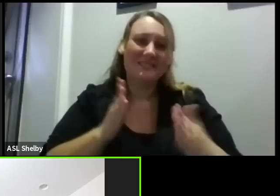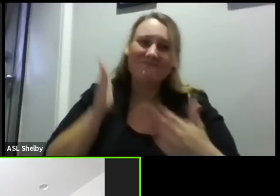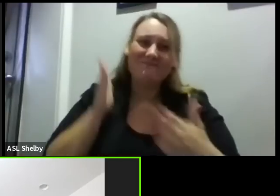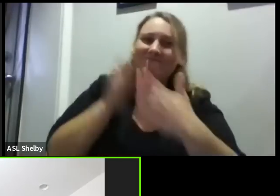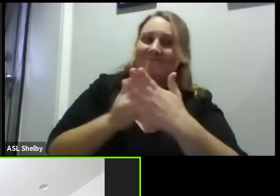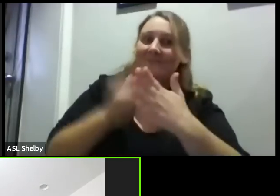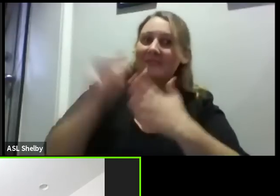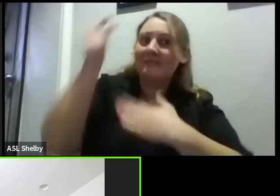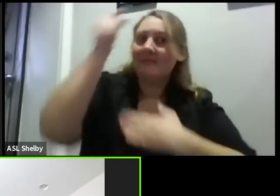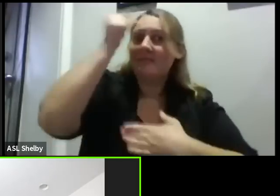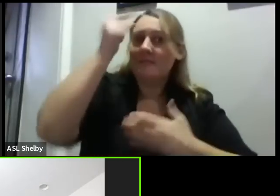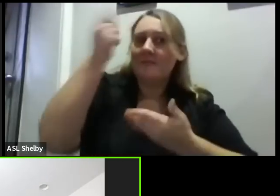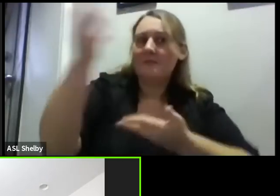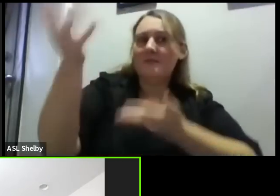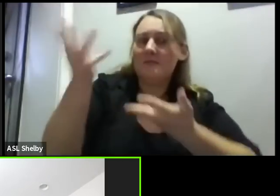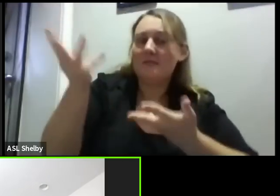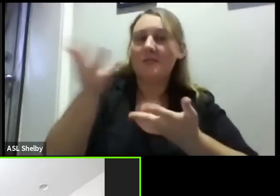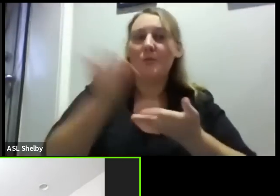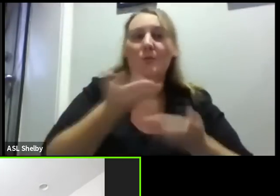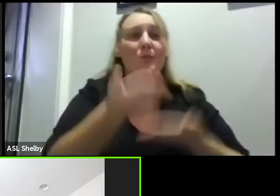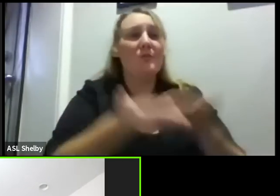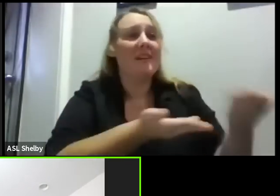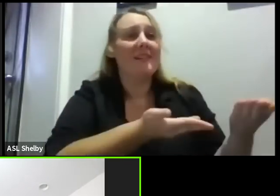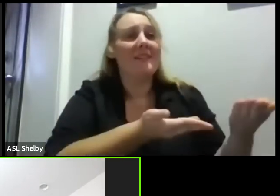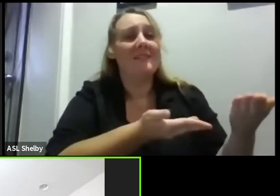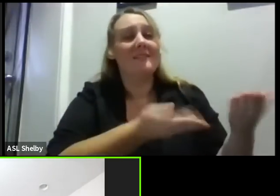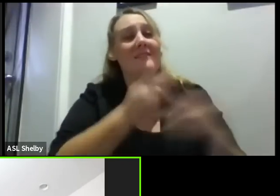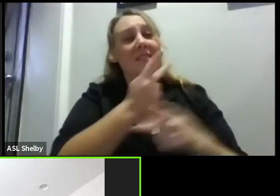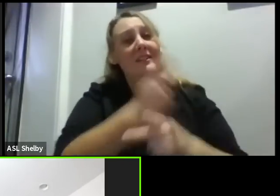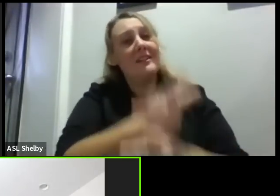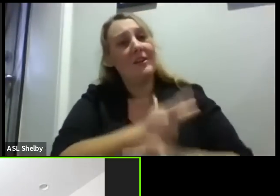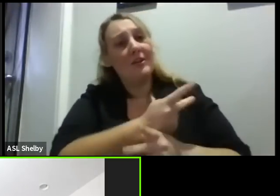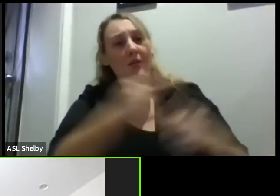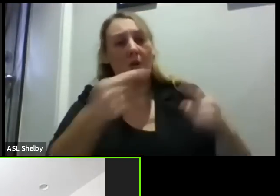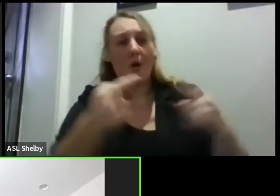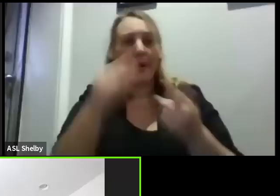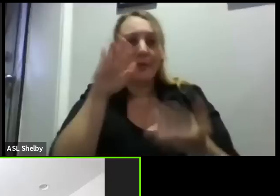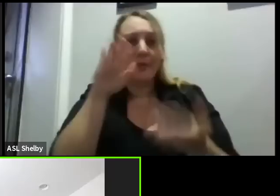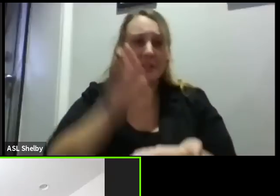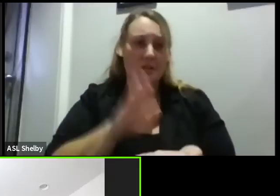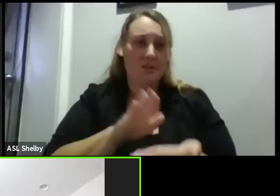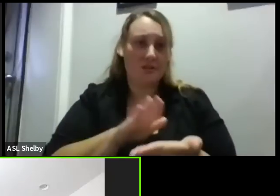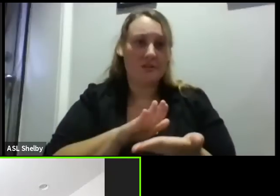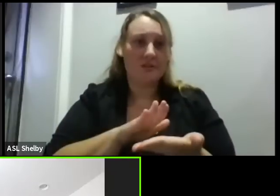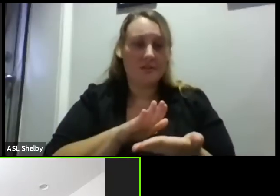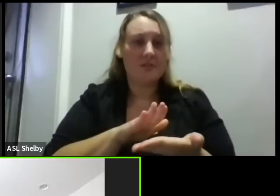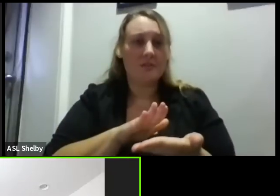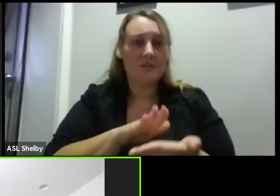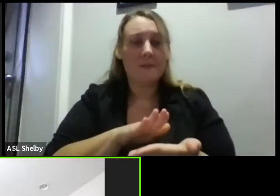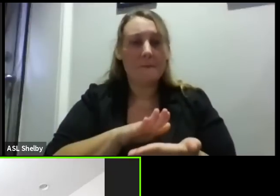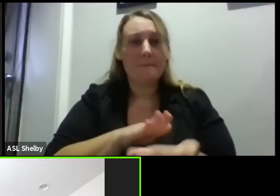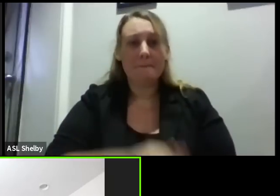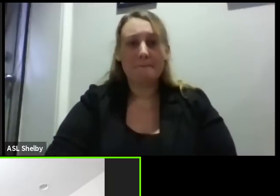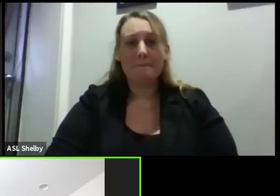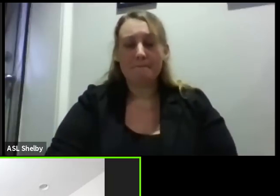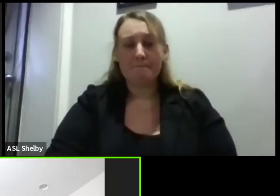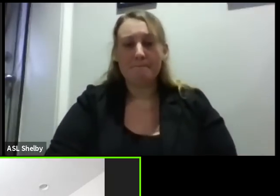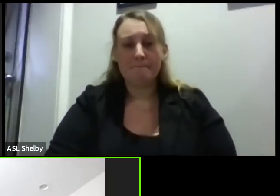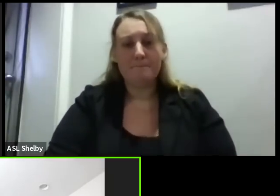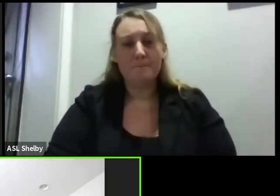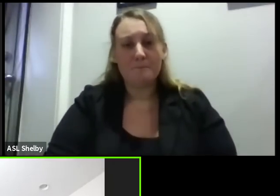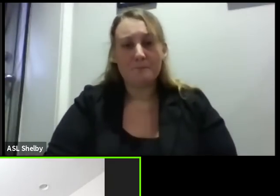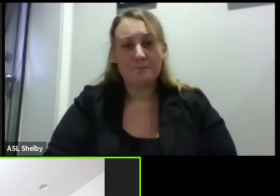who provided those harm reduction tools on the ground for each other. And this legacy has been following us through